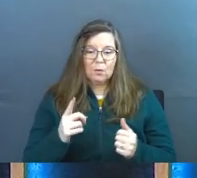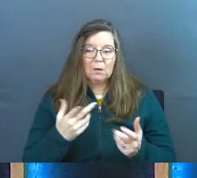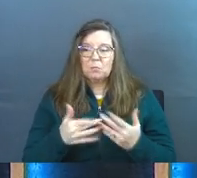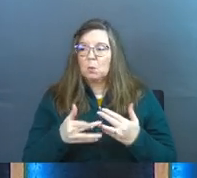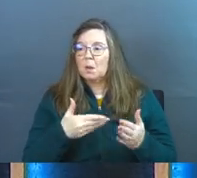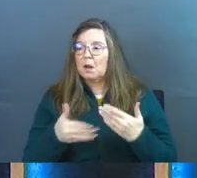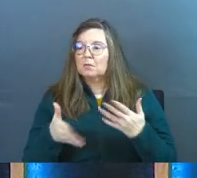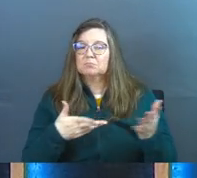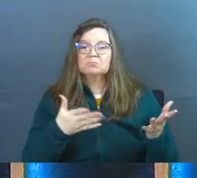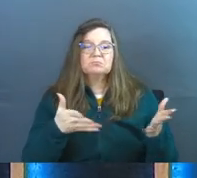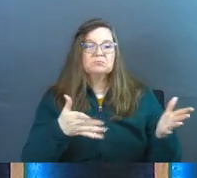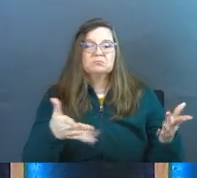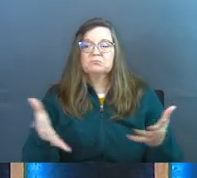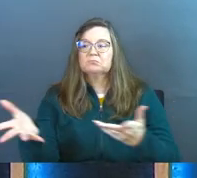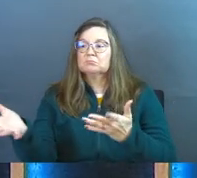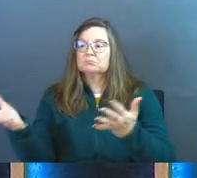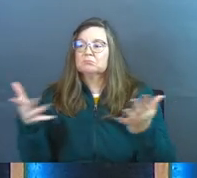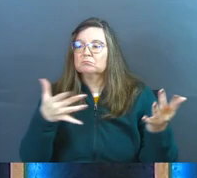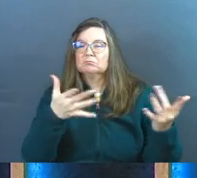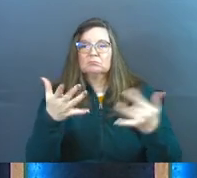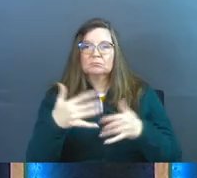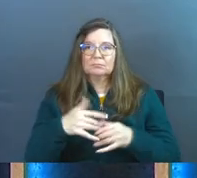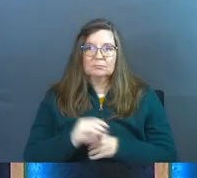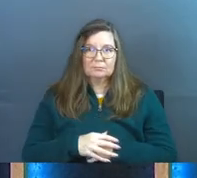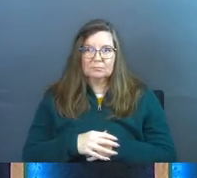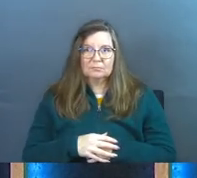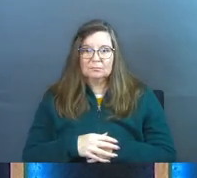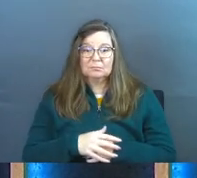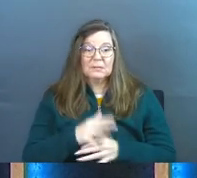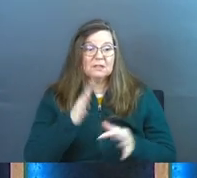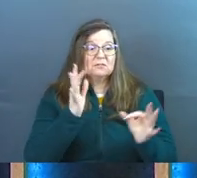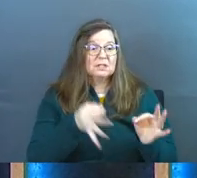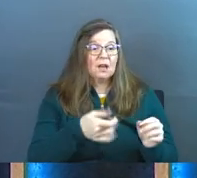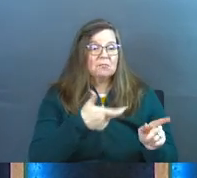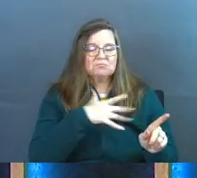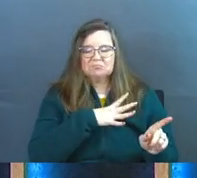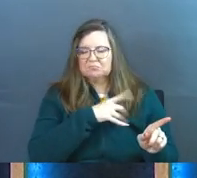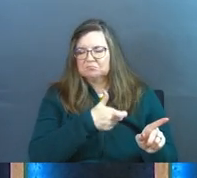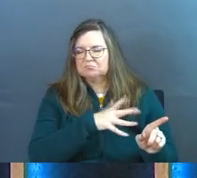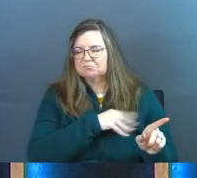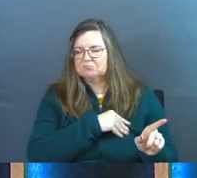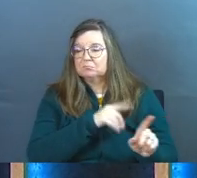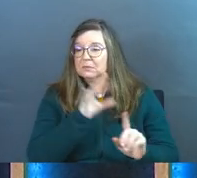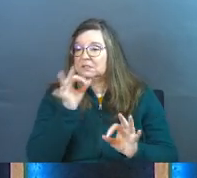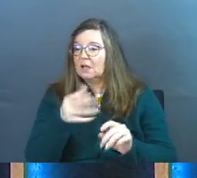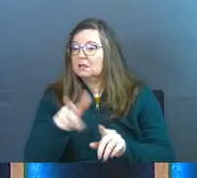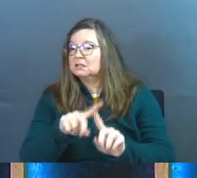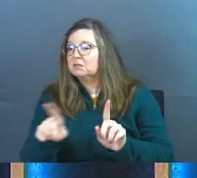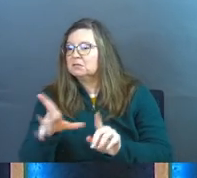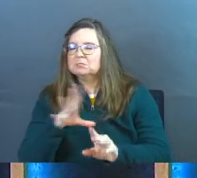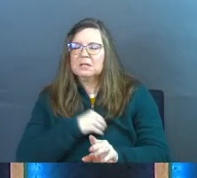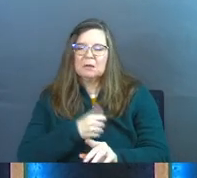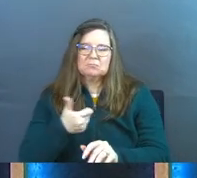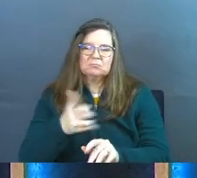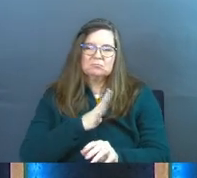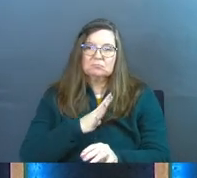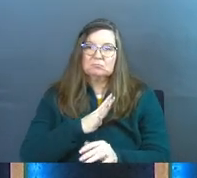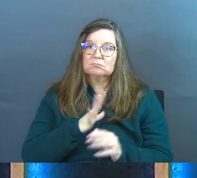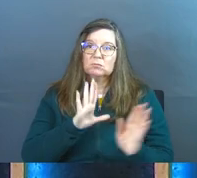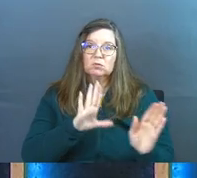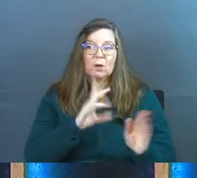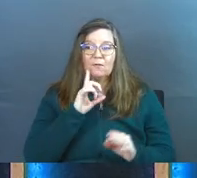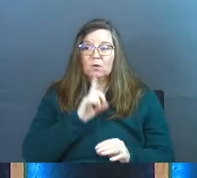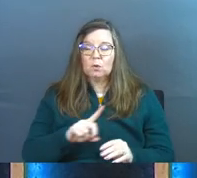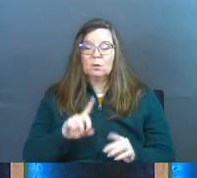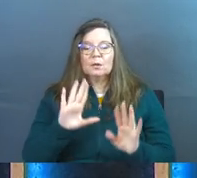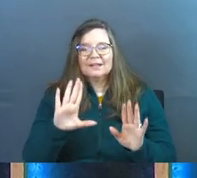gets thrown onto the same level playing field. And if that's good for you and that's your truth and that's your way, then great